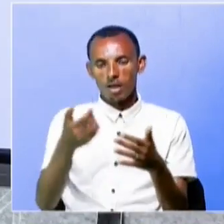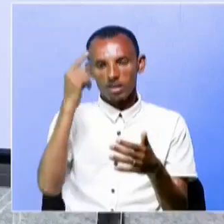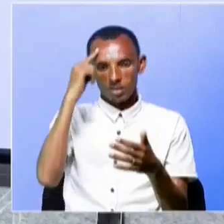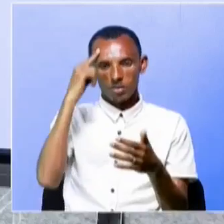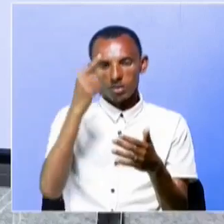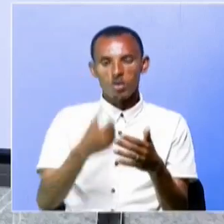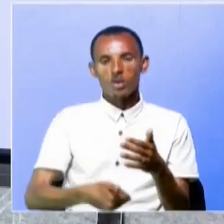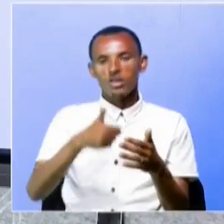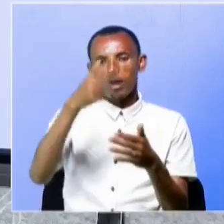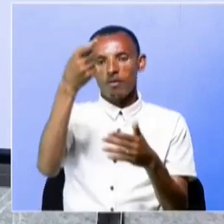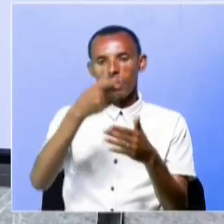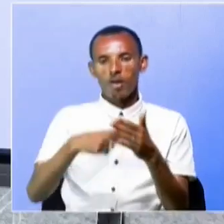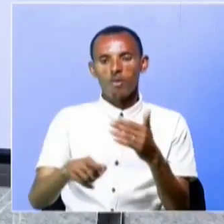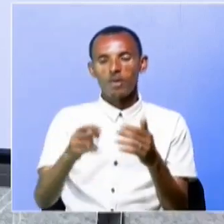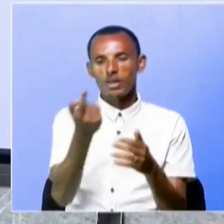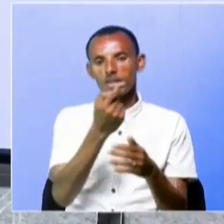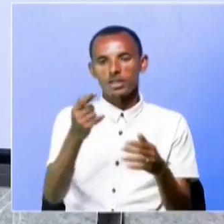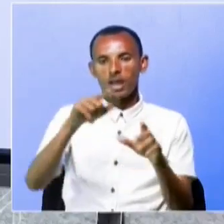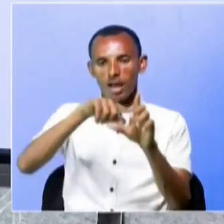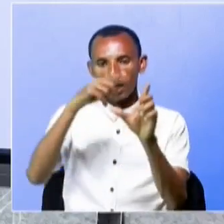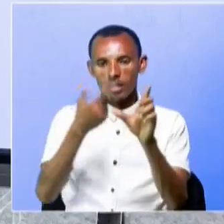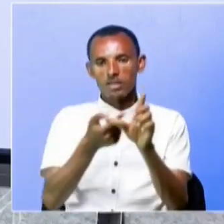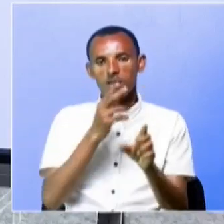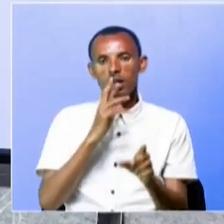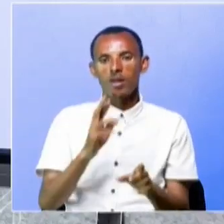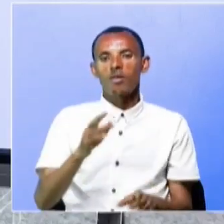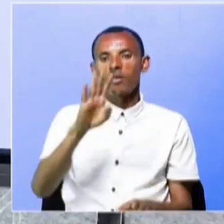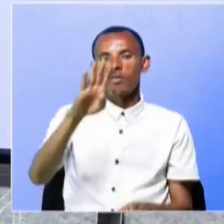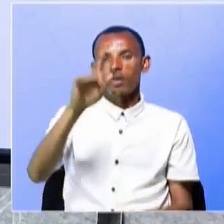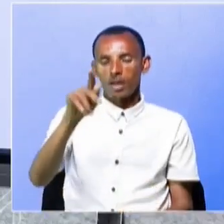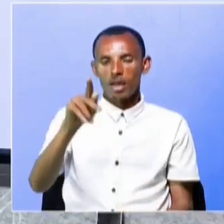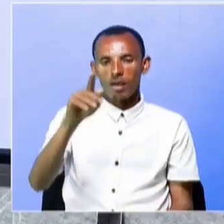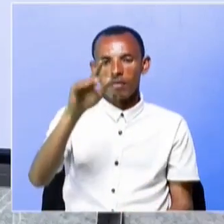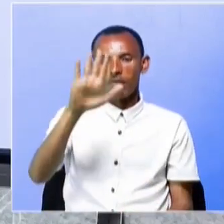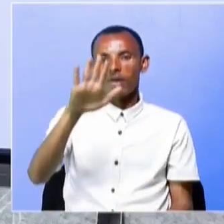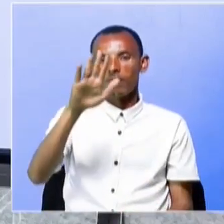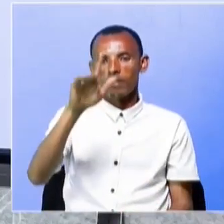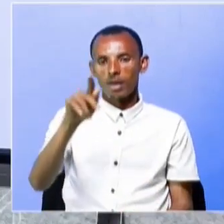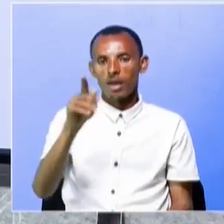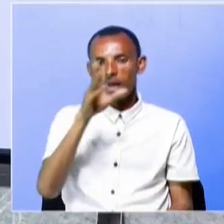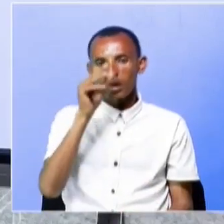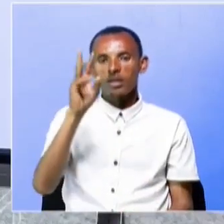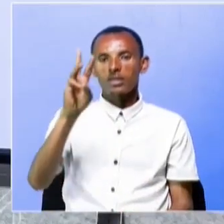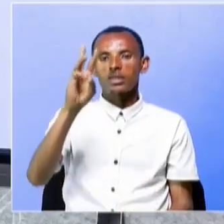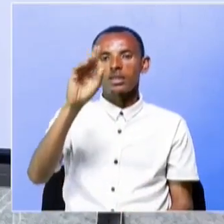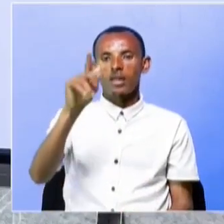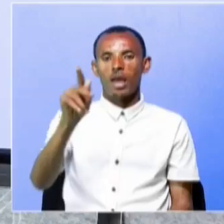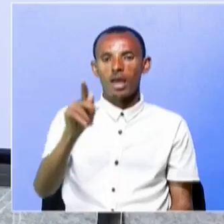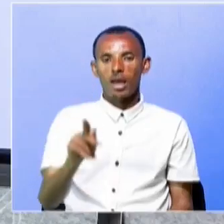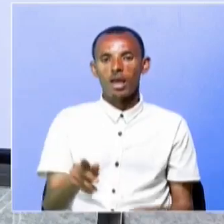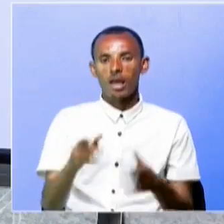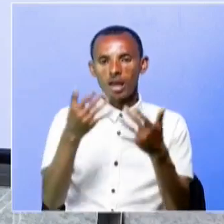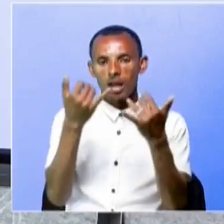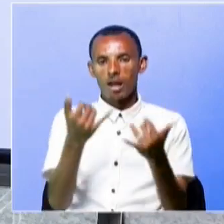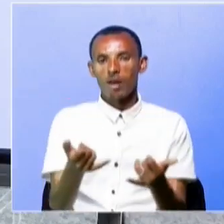the original values of each angles are 4K, 5K, 6K, right?